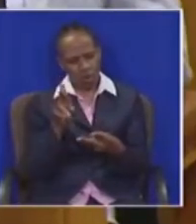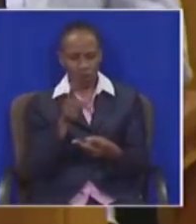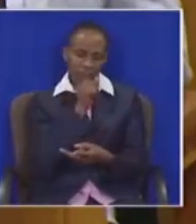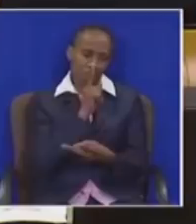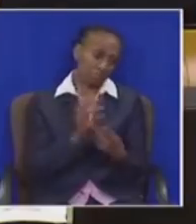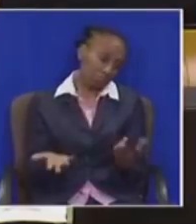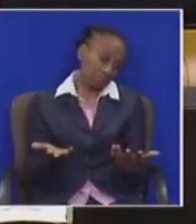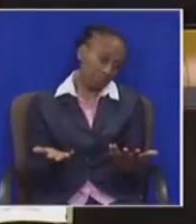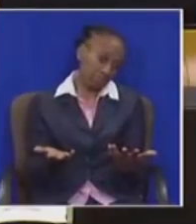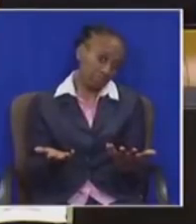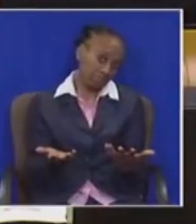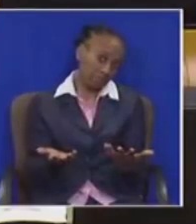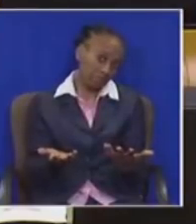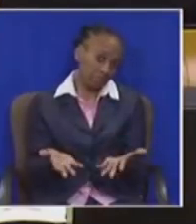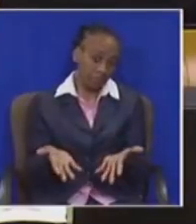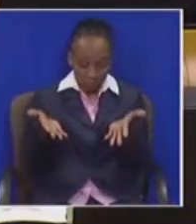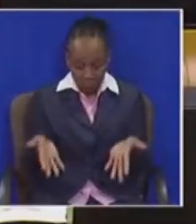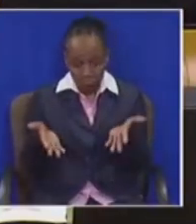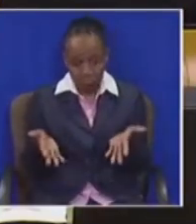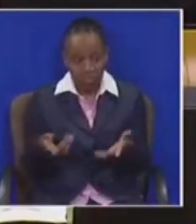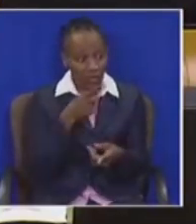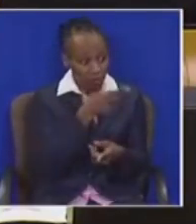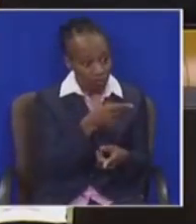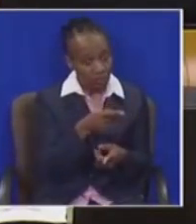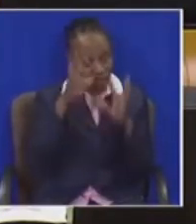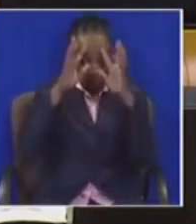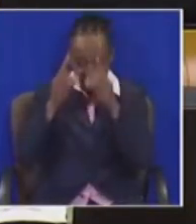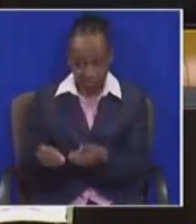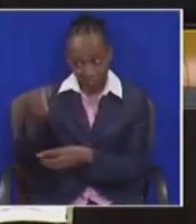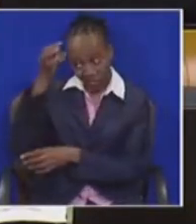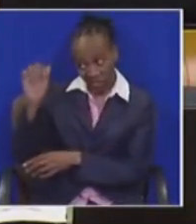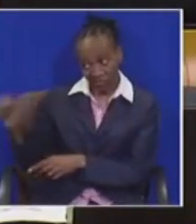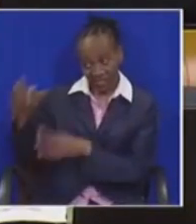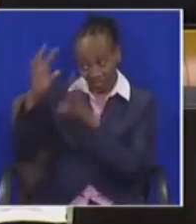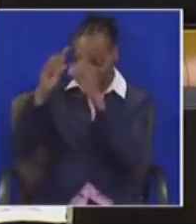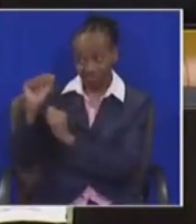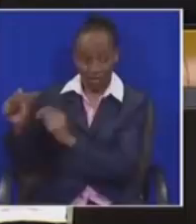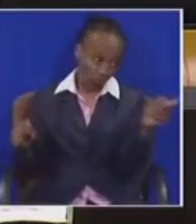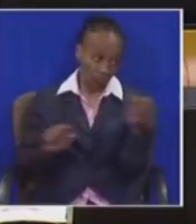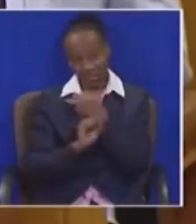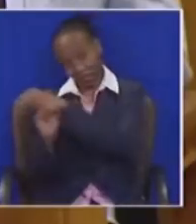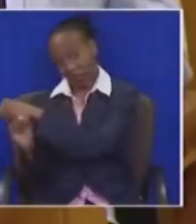it. In here, you support the decisions of this government, which you are